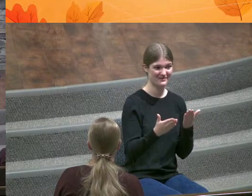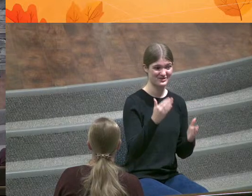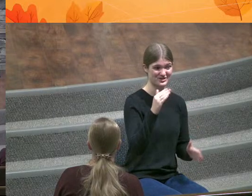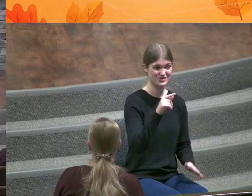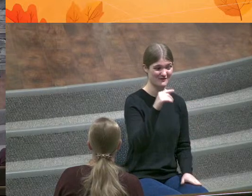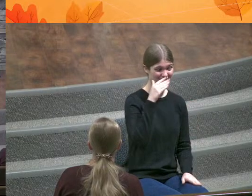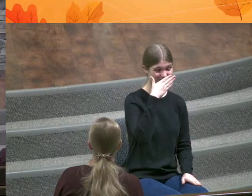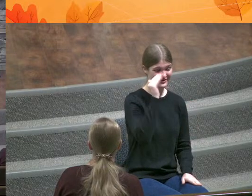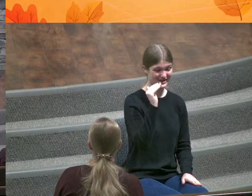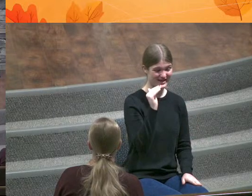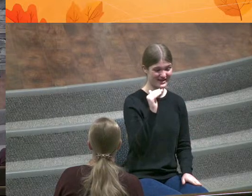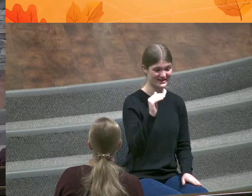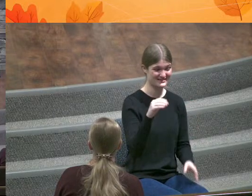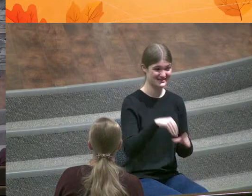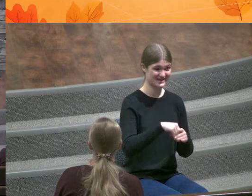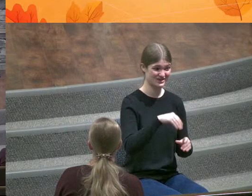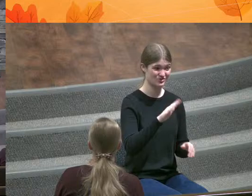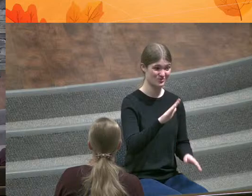back there.